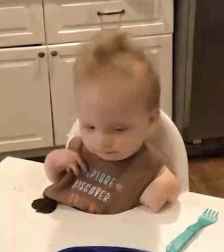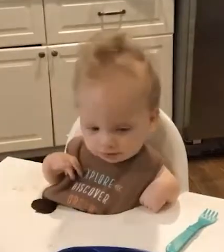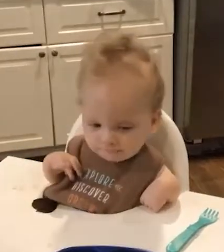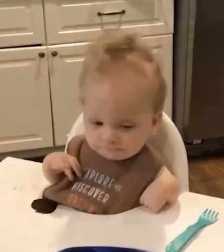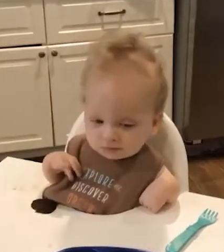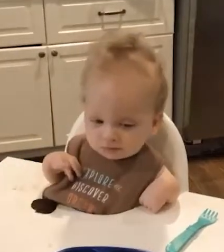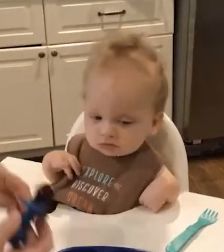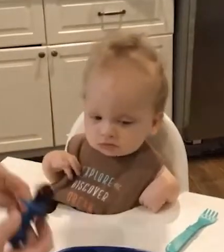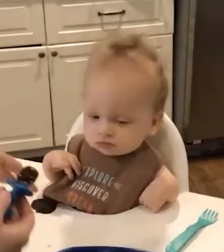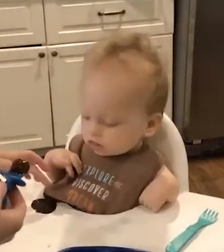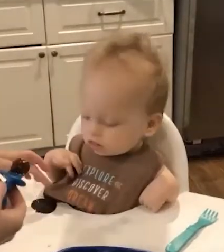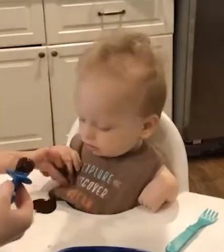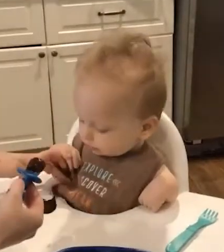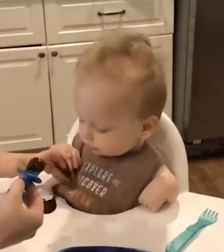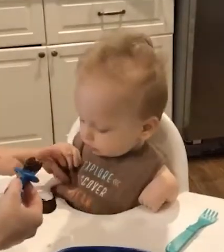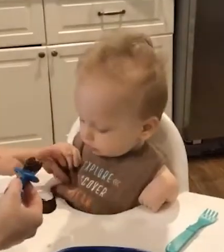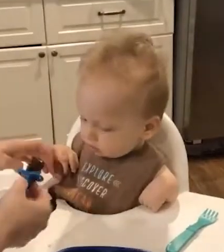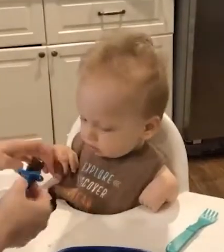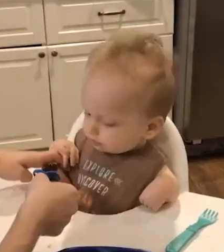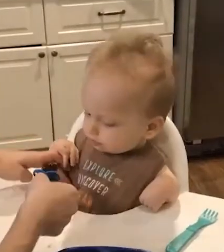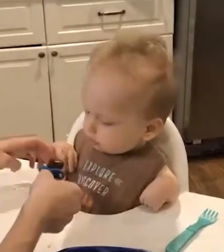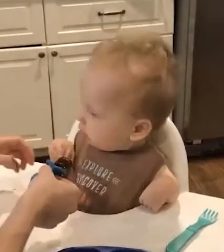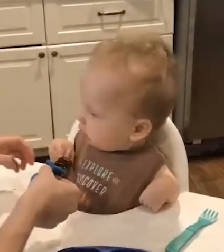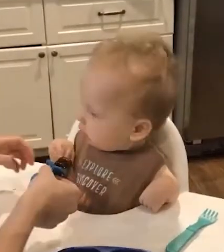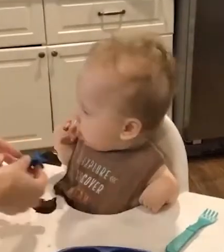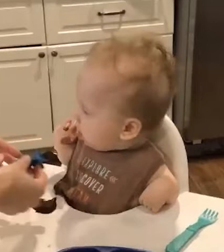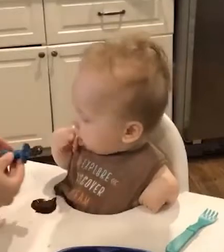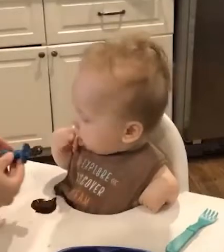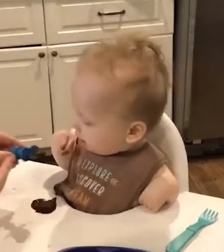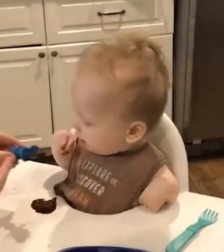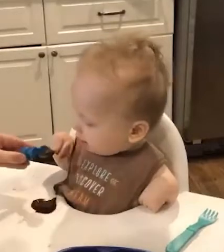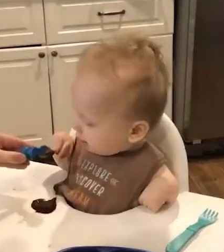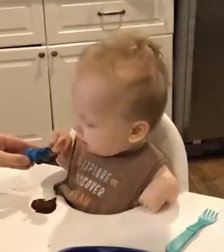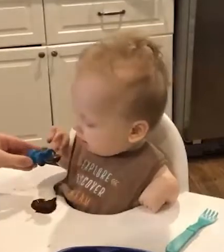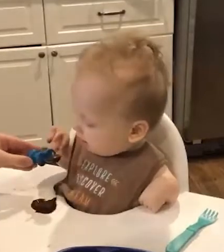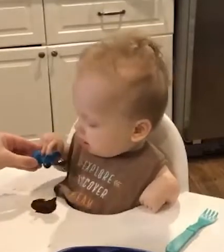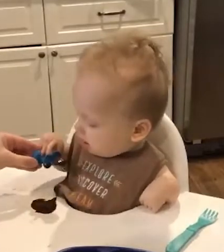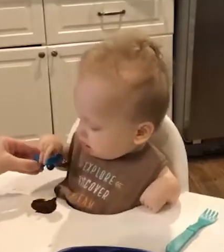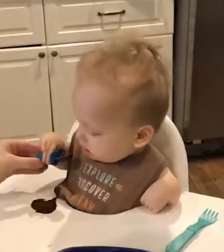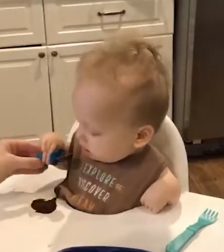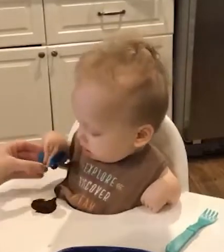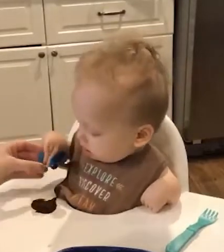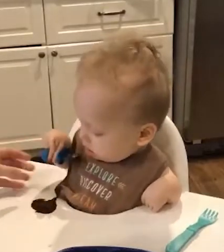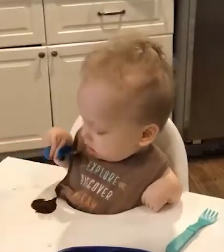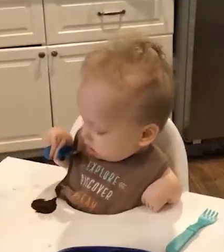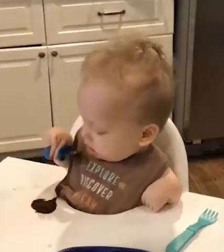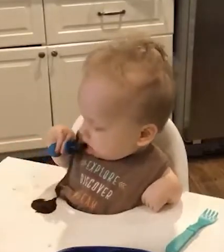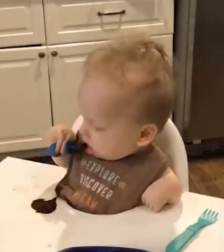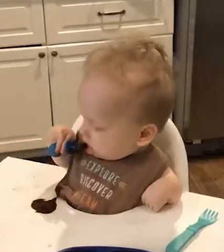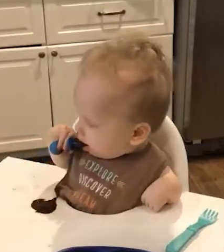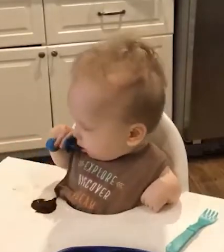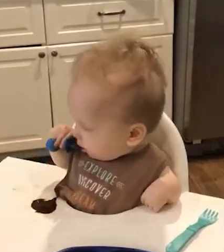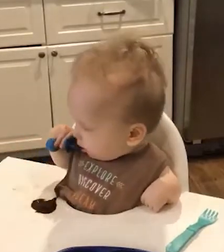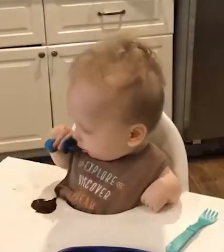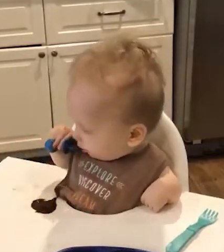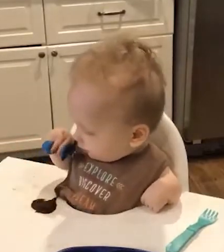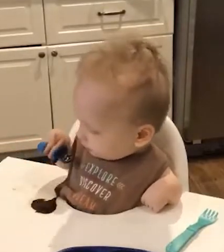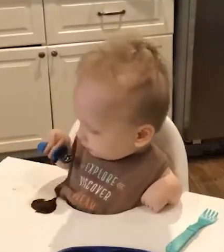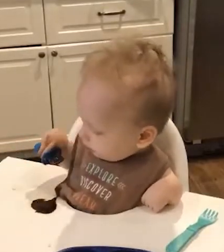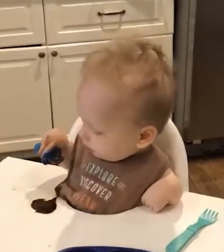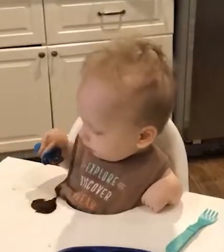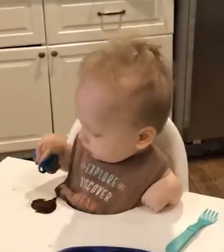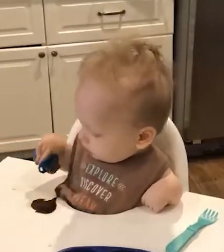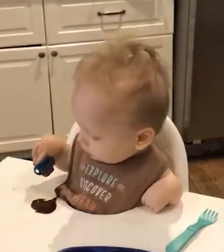You see it? It's brown. It's thin. Oh yeah. You wanna hold the spoon?